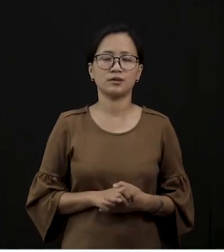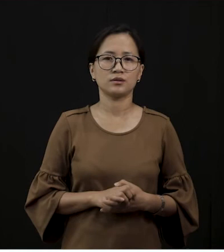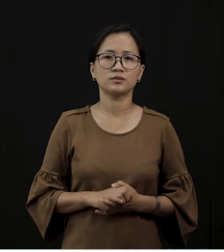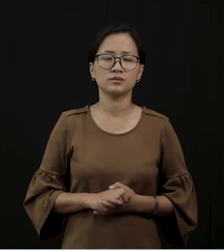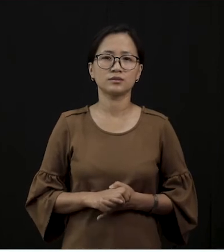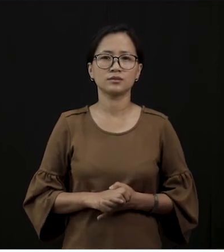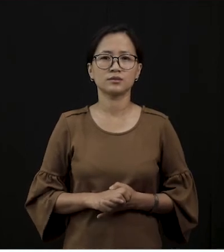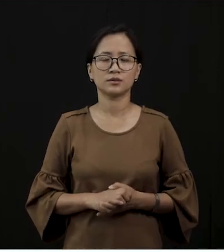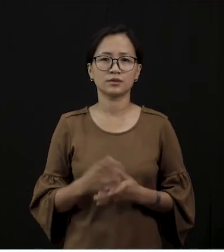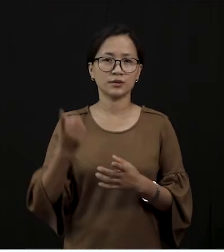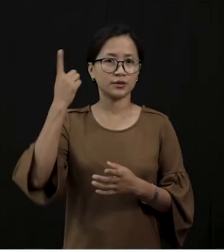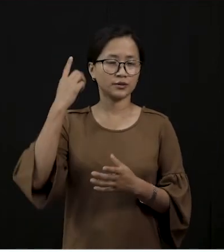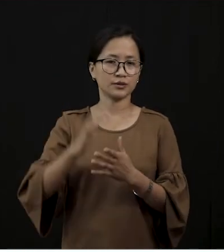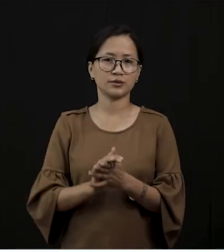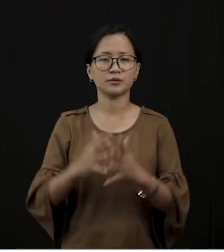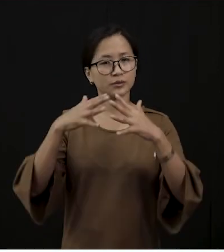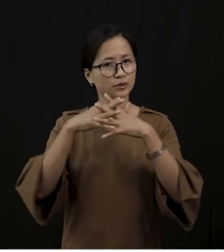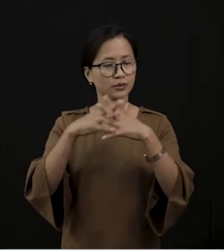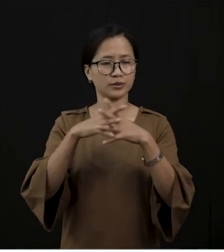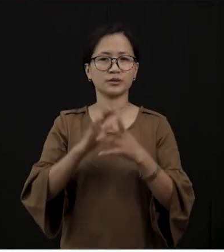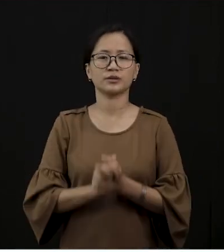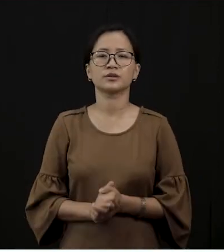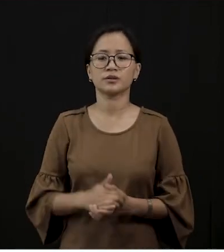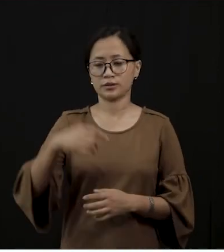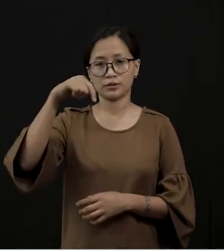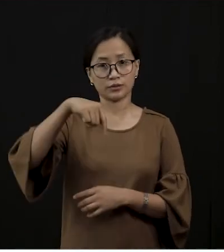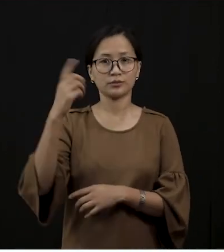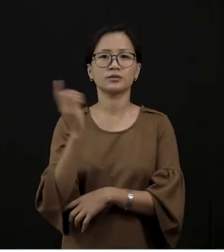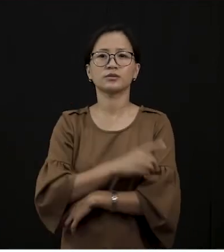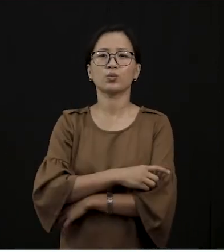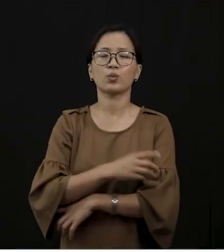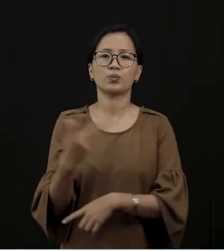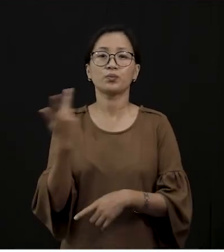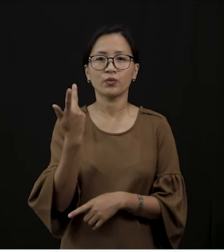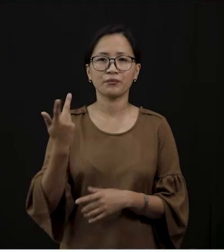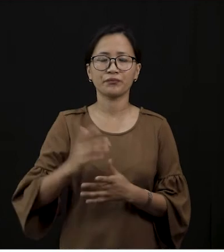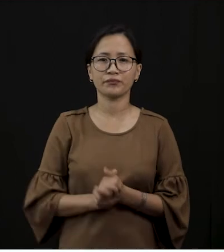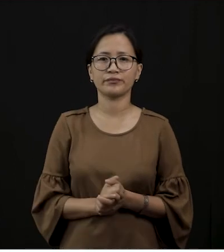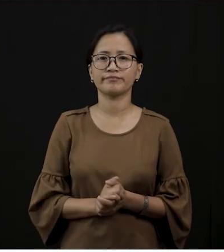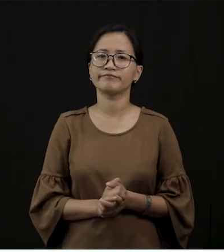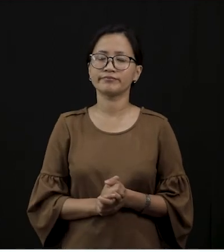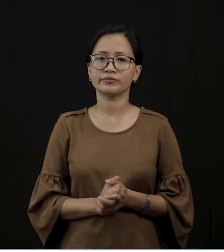Then yesterday was Wednesday. Then today is